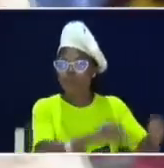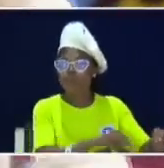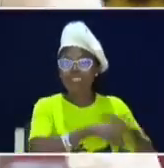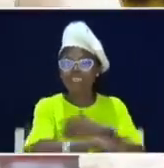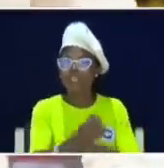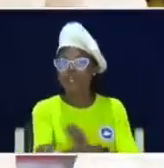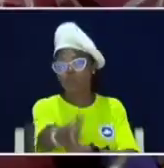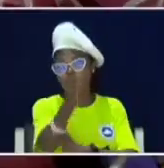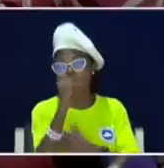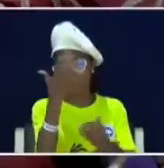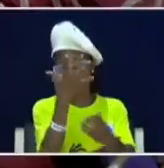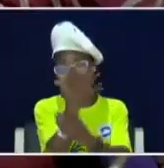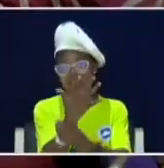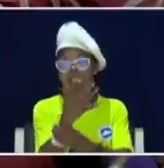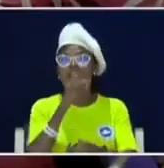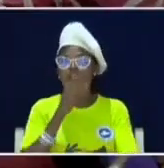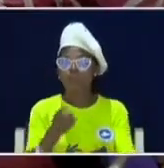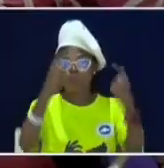in the name of Jesus.